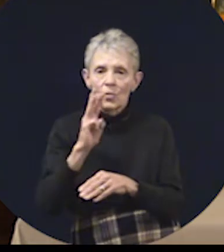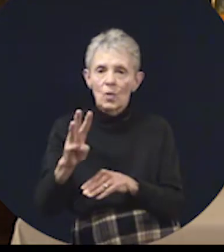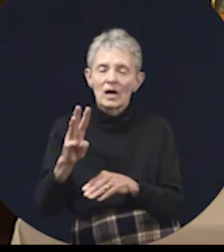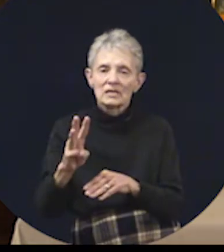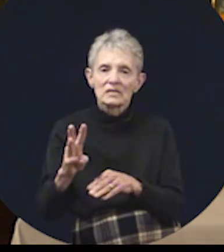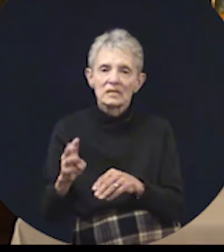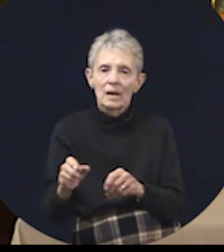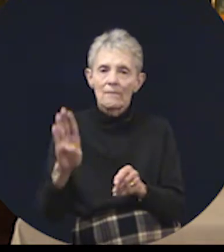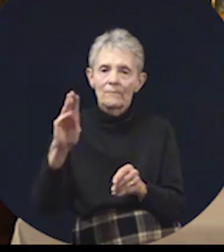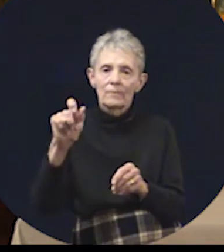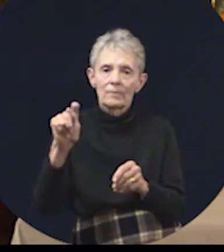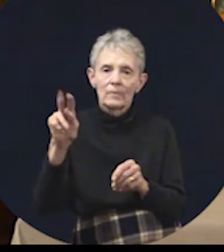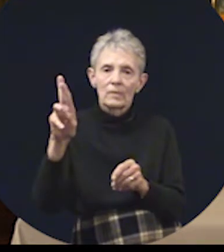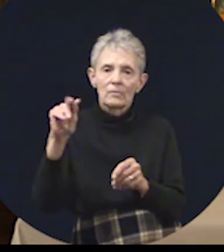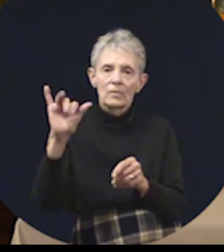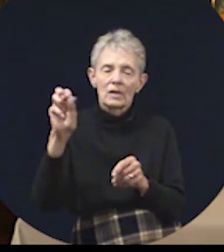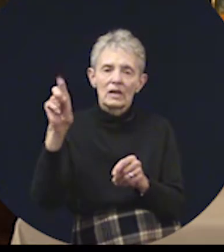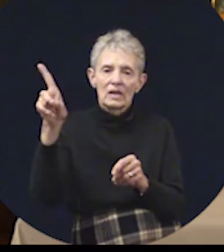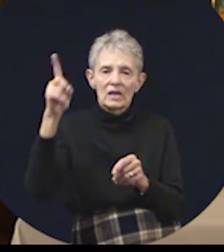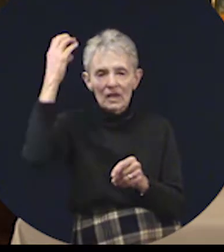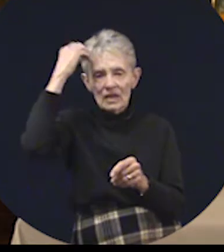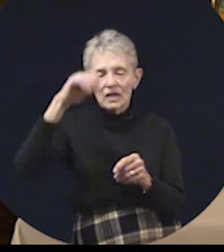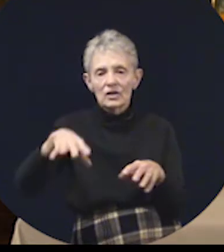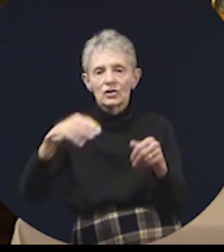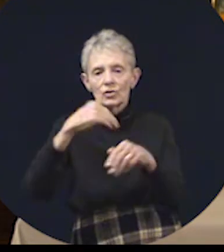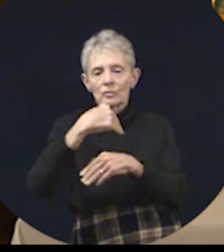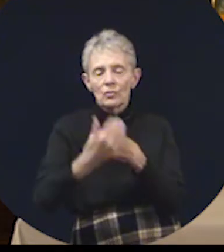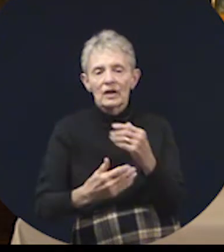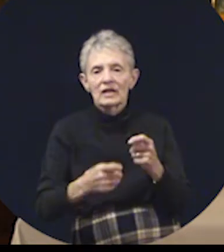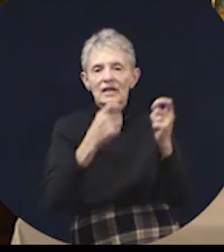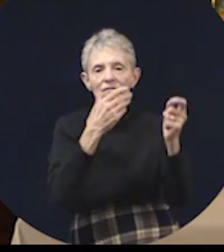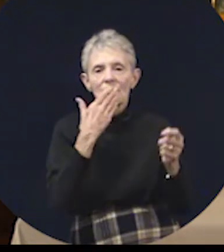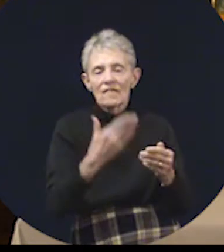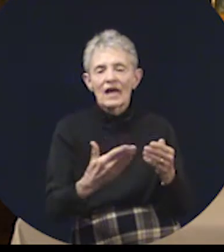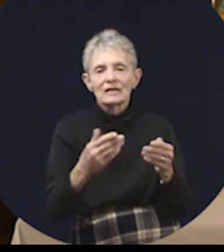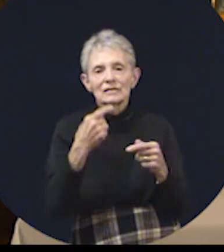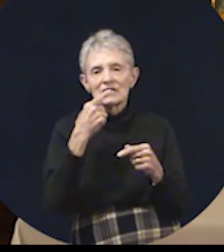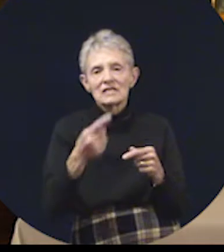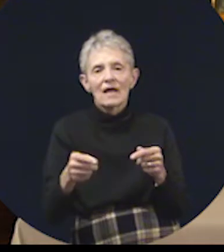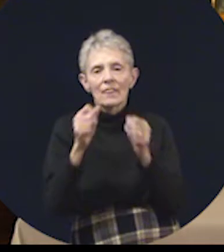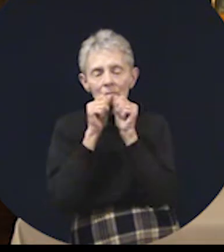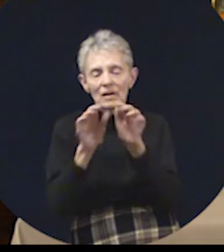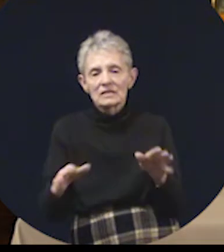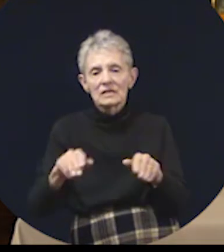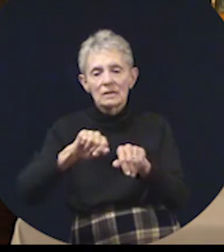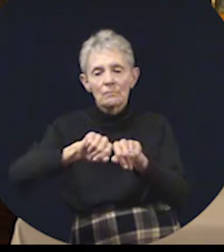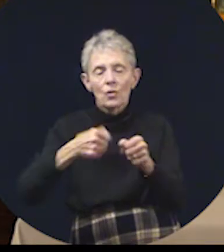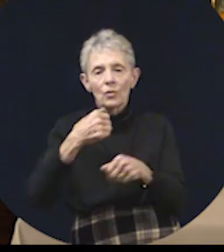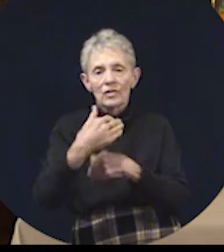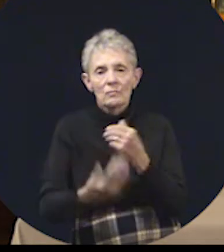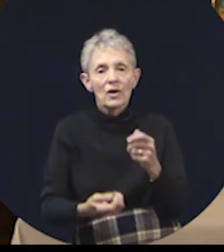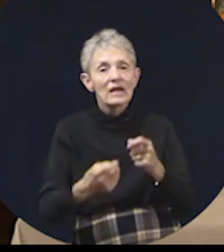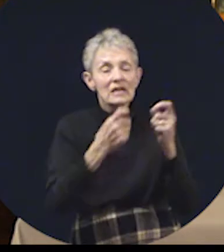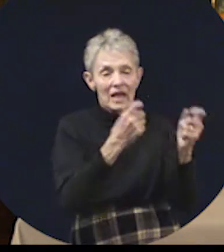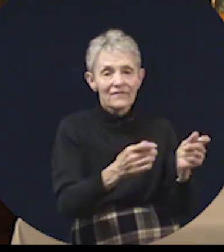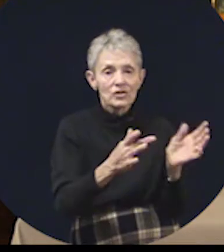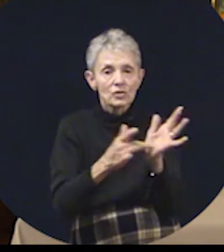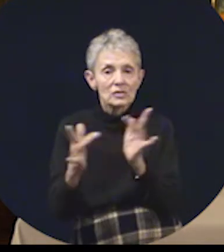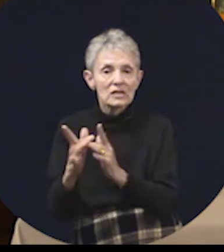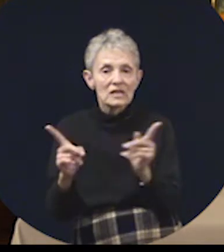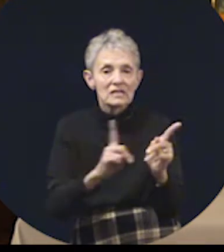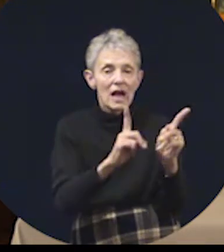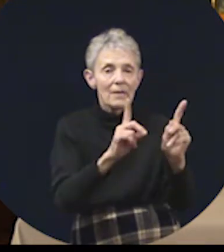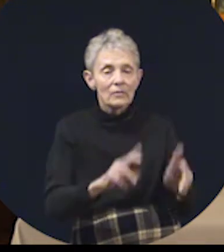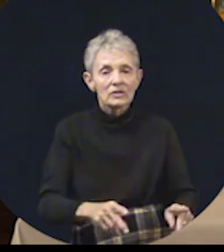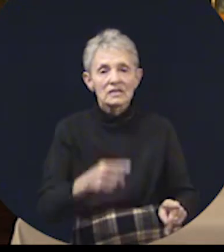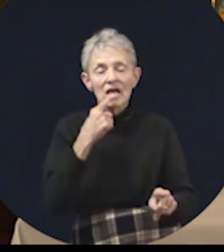took bread, and giving you thanks, he said the blessing. He broke the bread, gave it to his disciples, saying, "Take